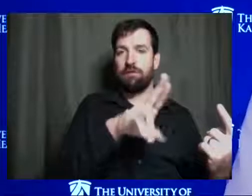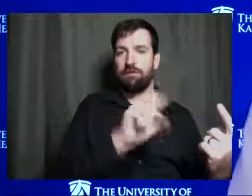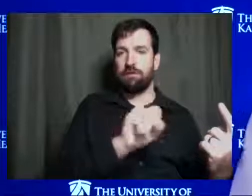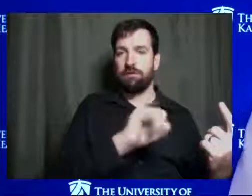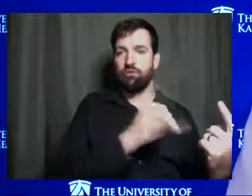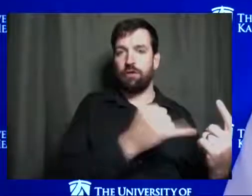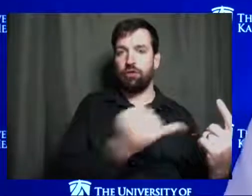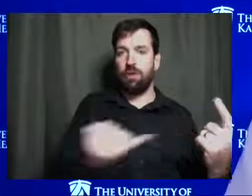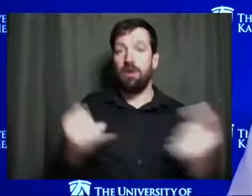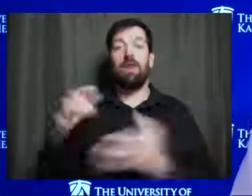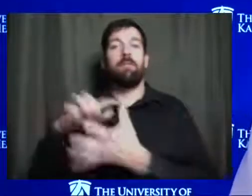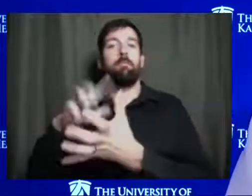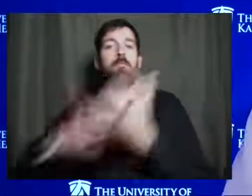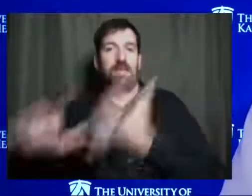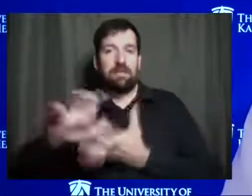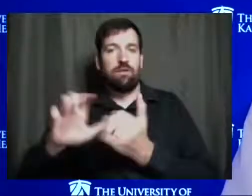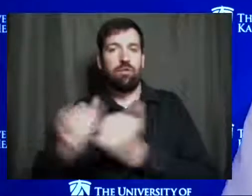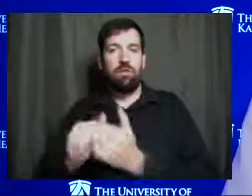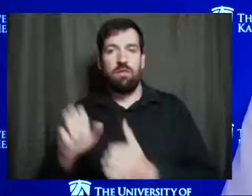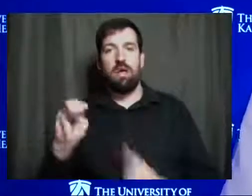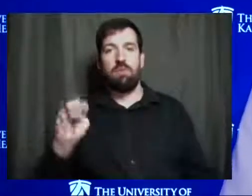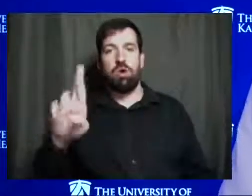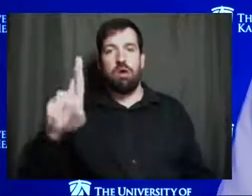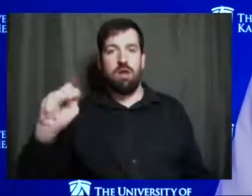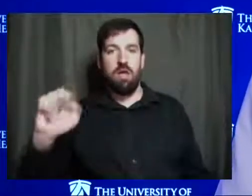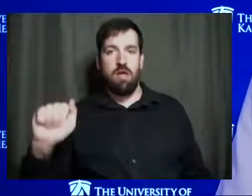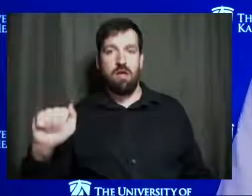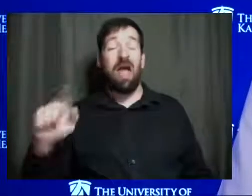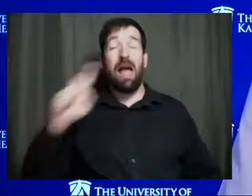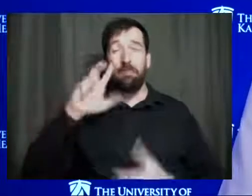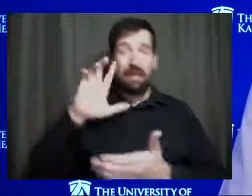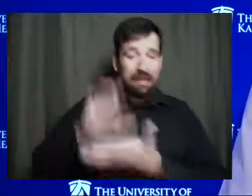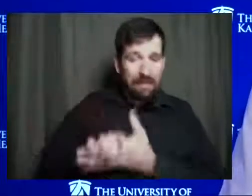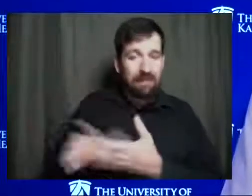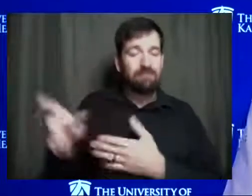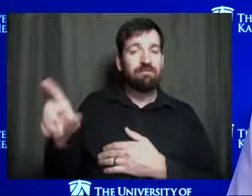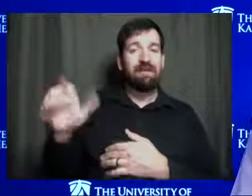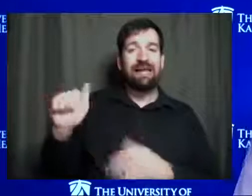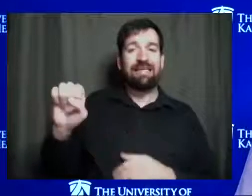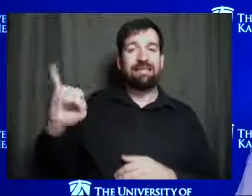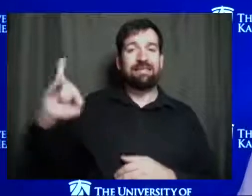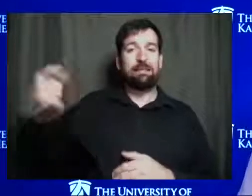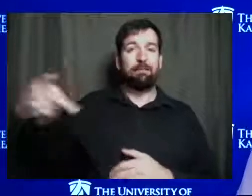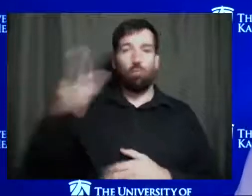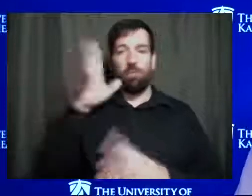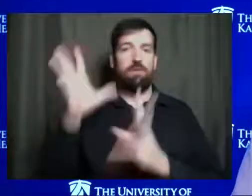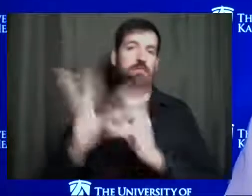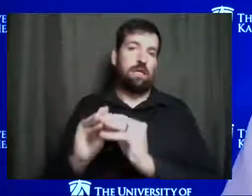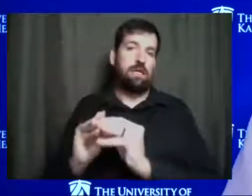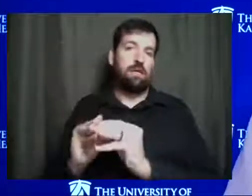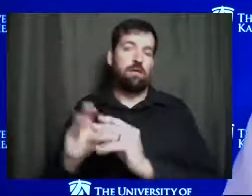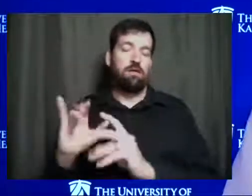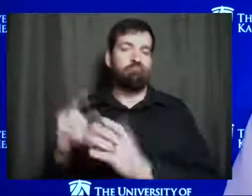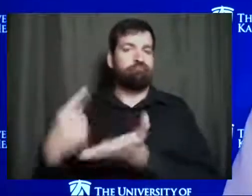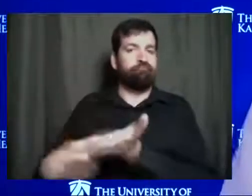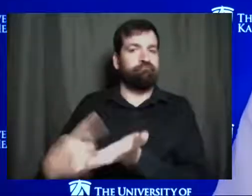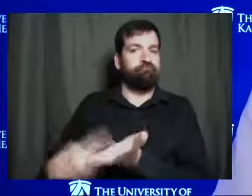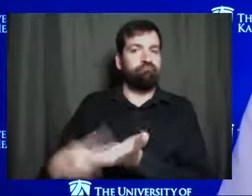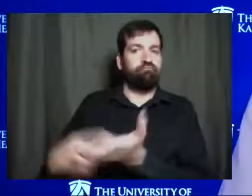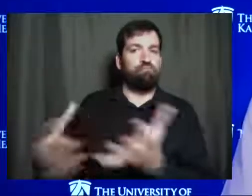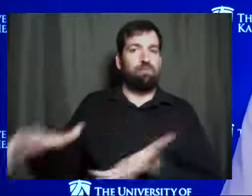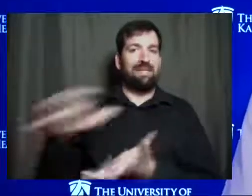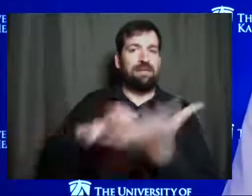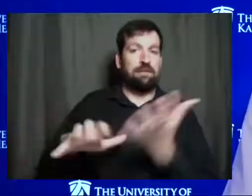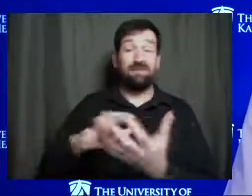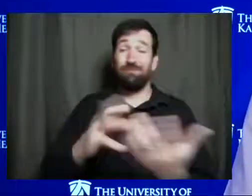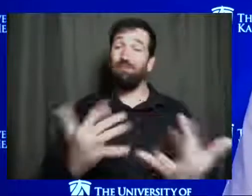mRNA vaccine. I believe ACIP will be meeting on that to talk about that as well. So just hold tight and